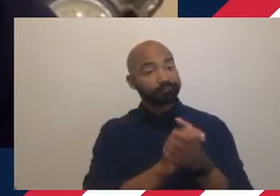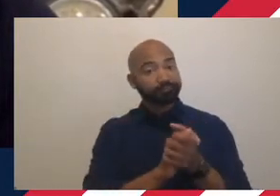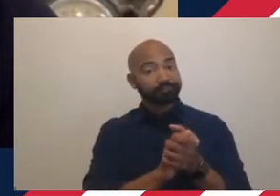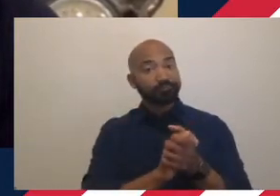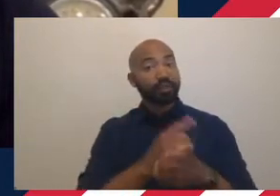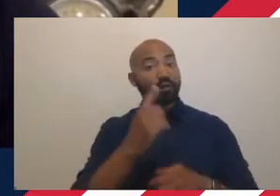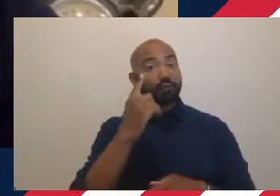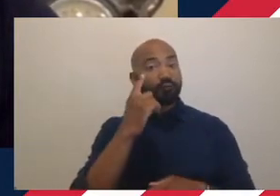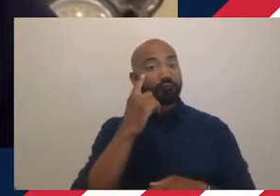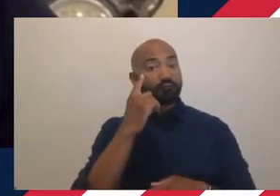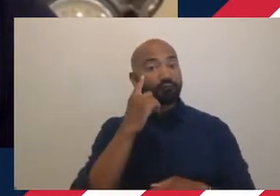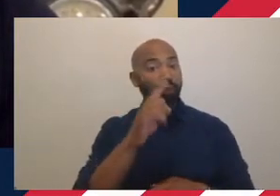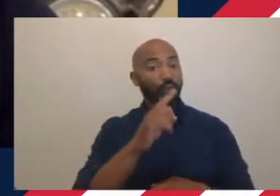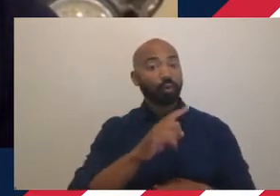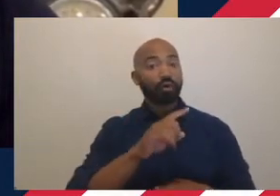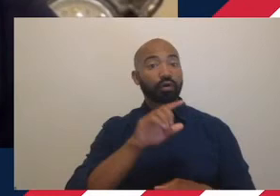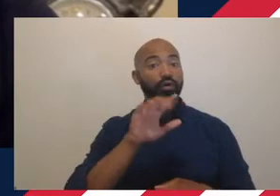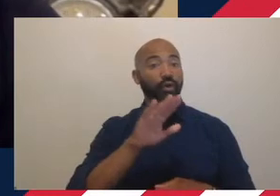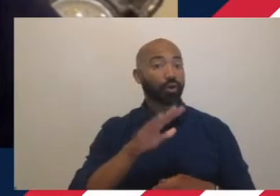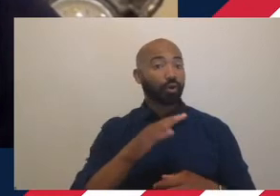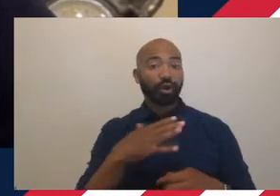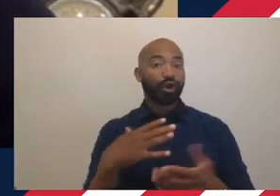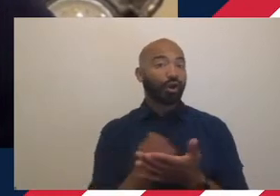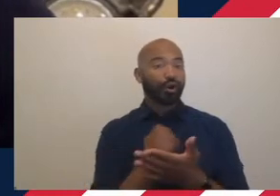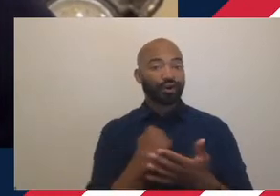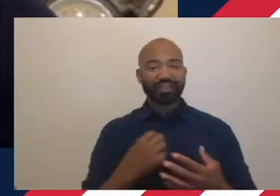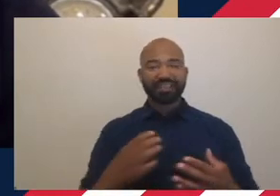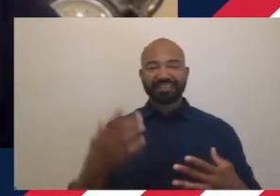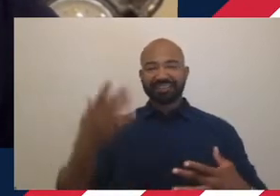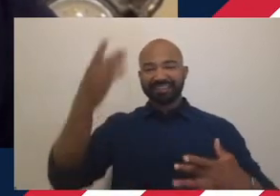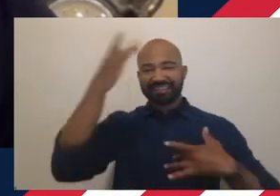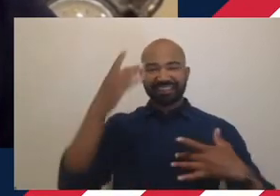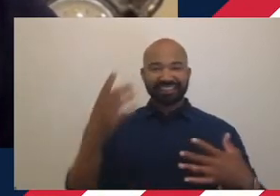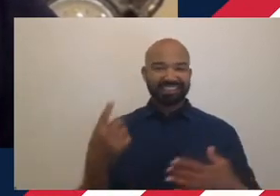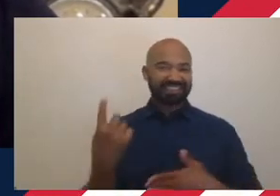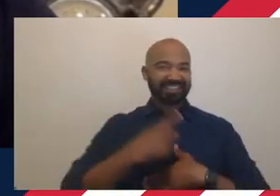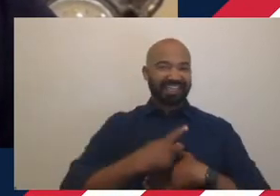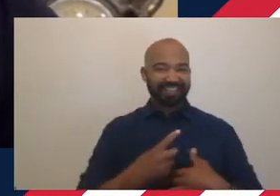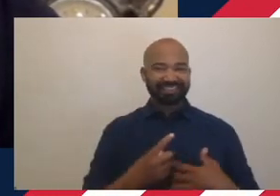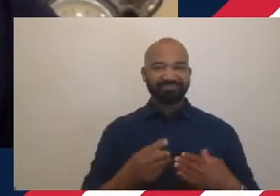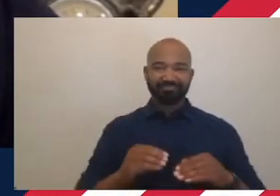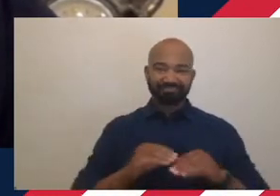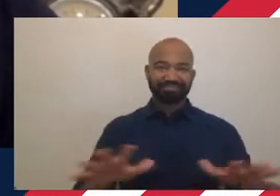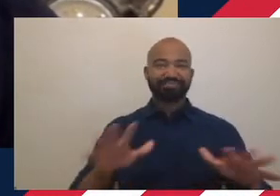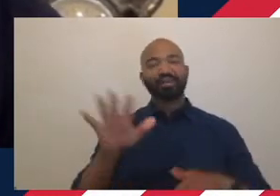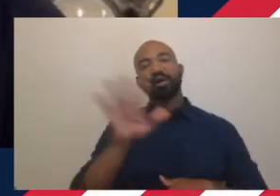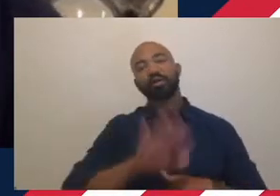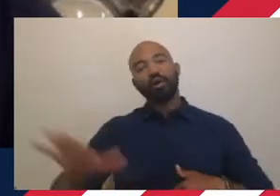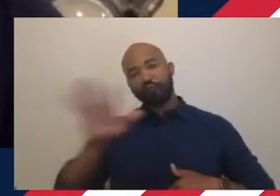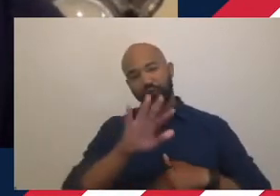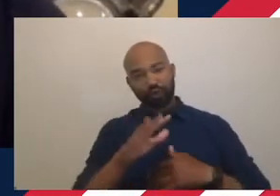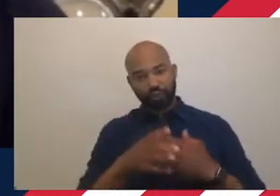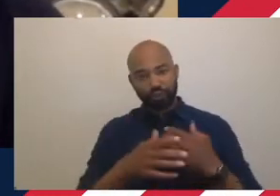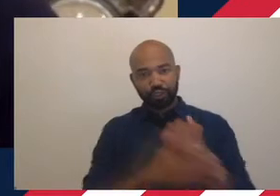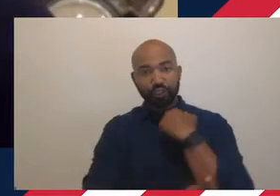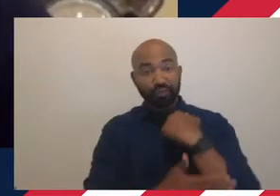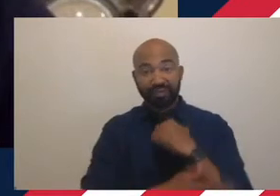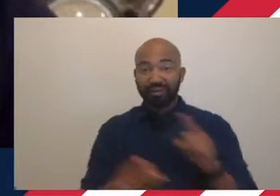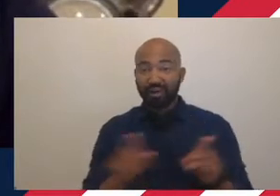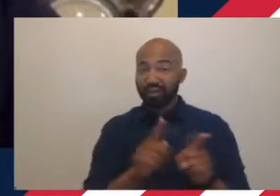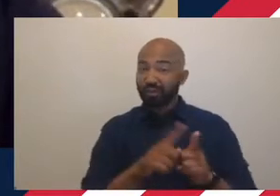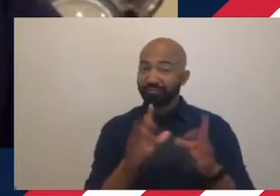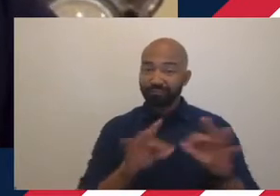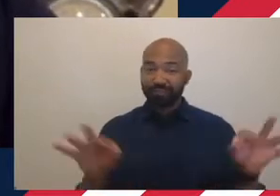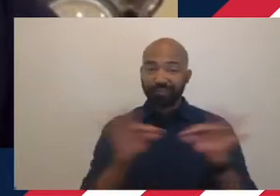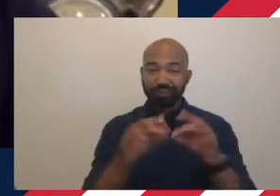on getting earned sick days and pushing for earned sick days across the country and in Michigan. It's also near and dear to my heart.